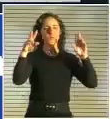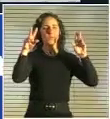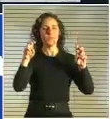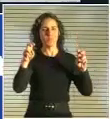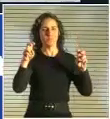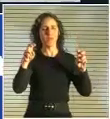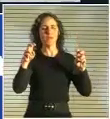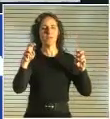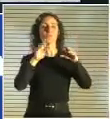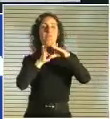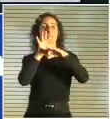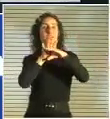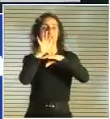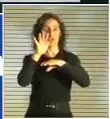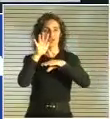Emissions.